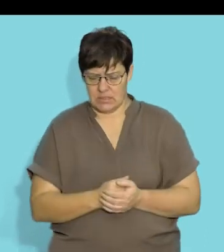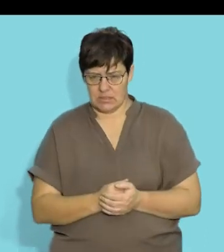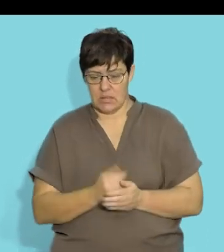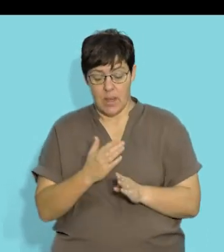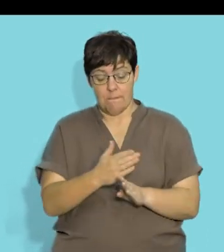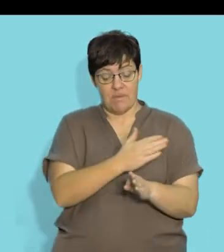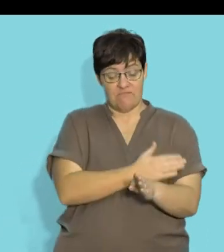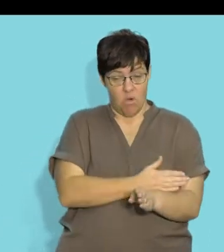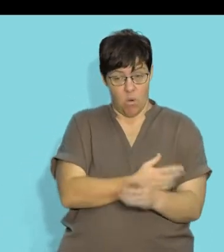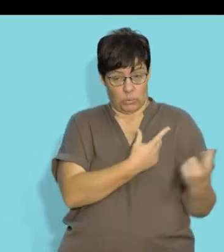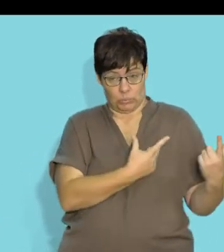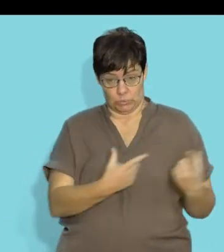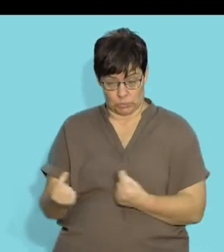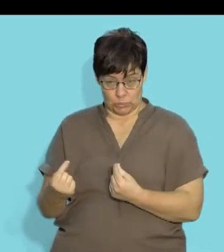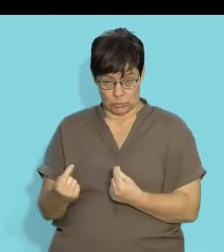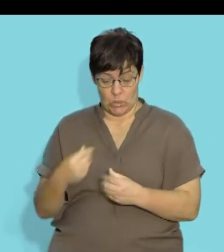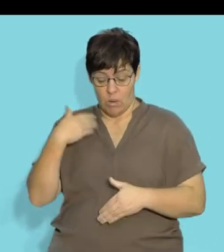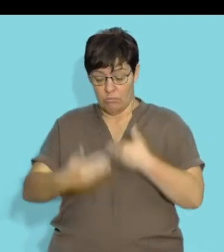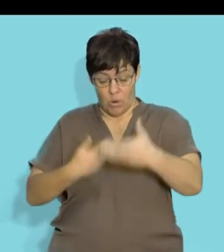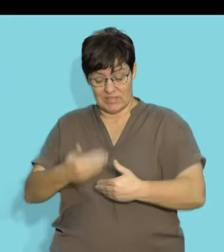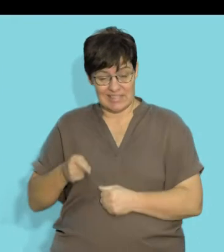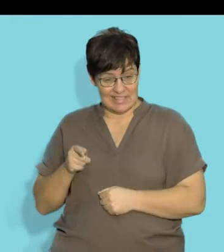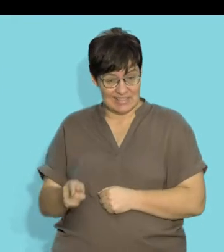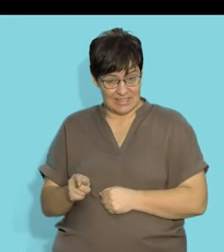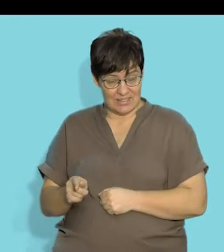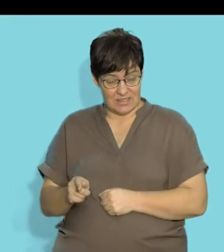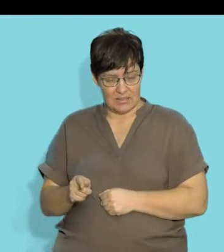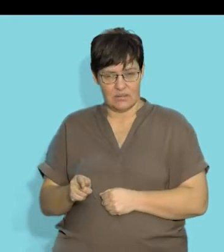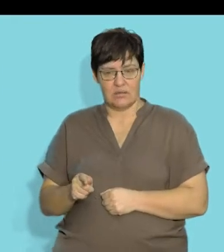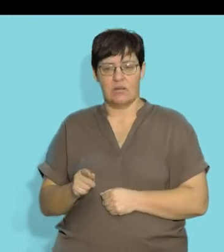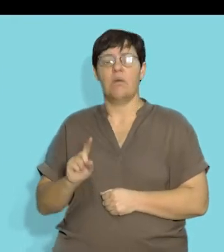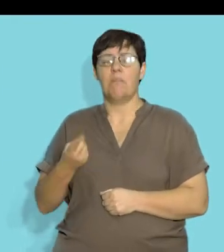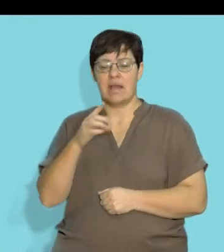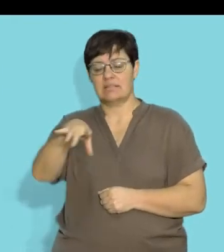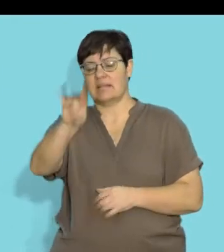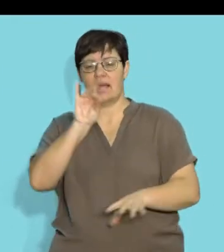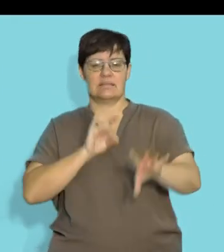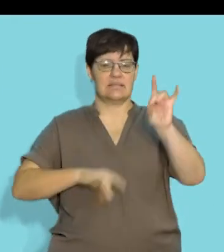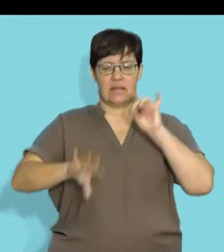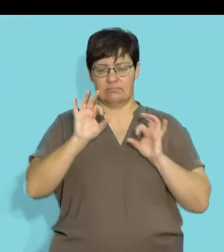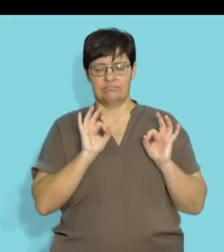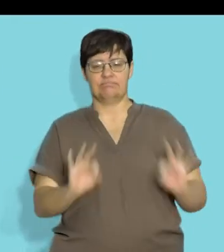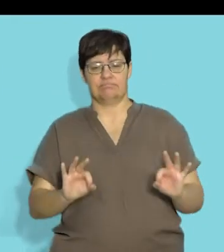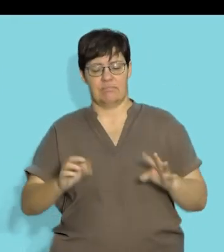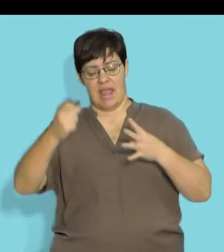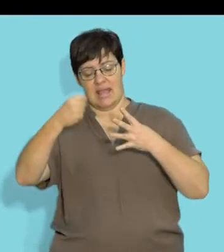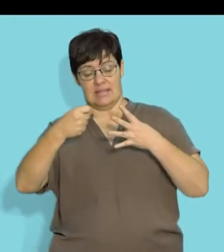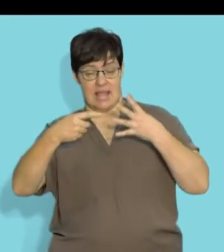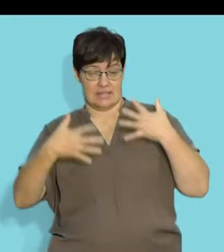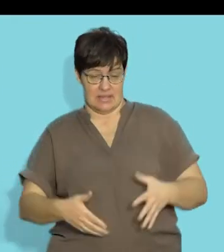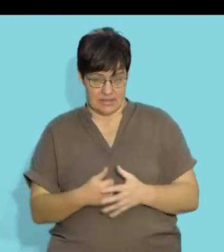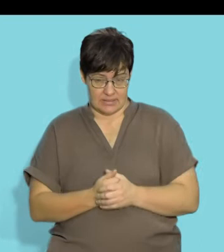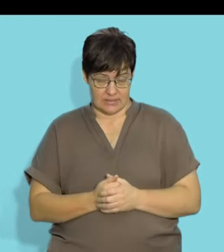actually start to titrate or carry out the whole procedure of a titration, we need to select an appropriate